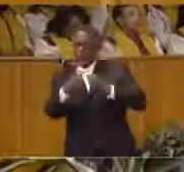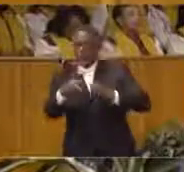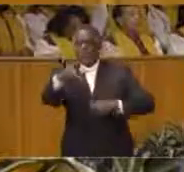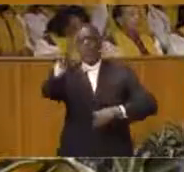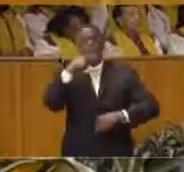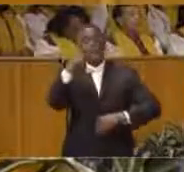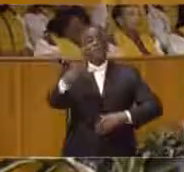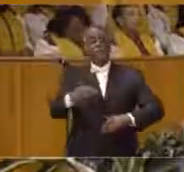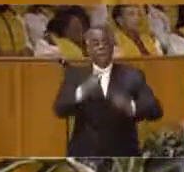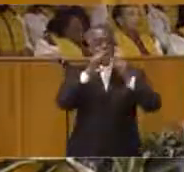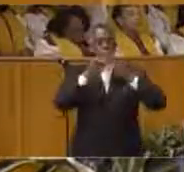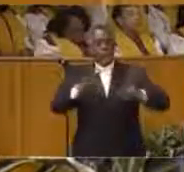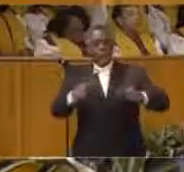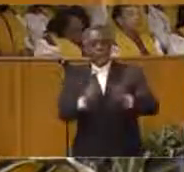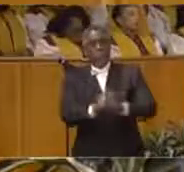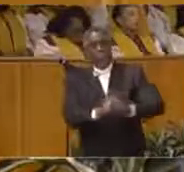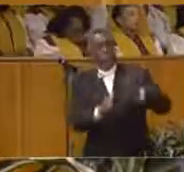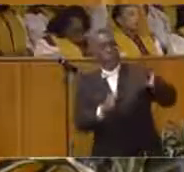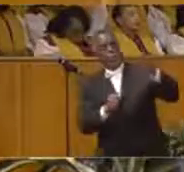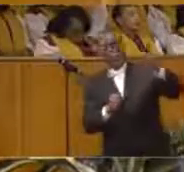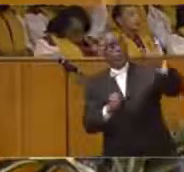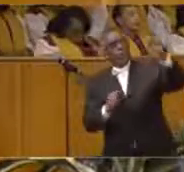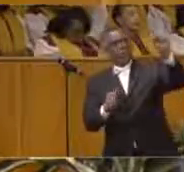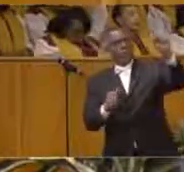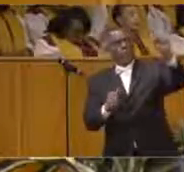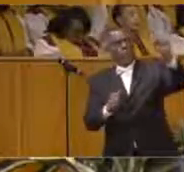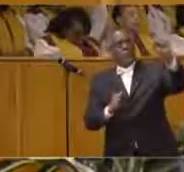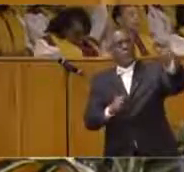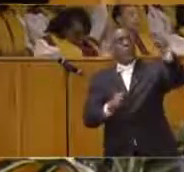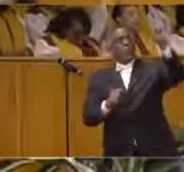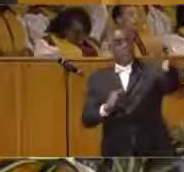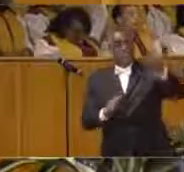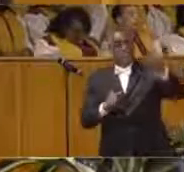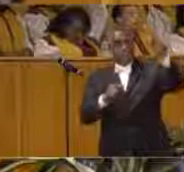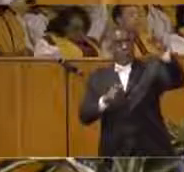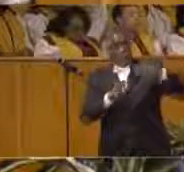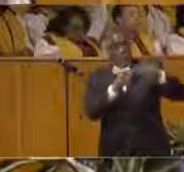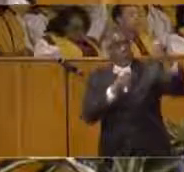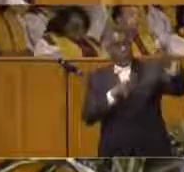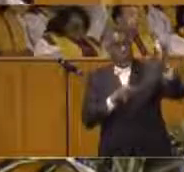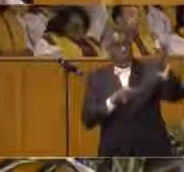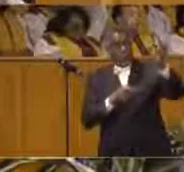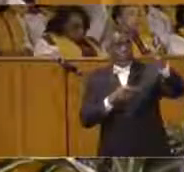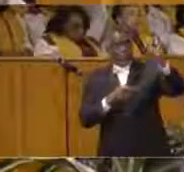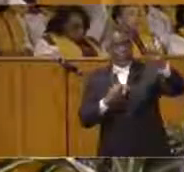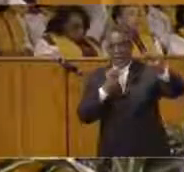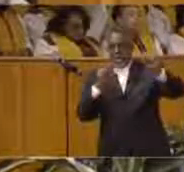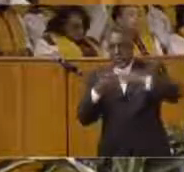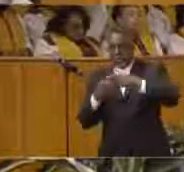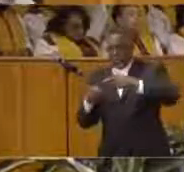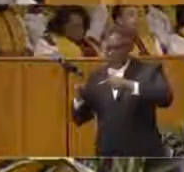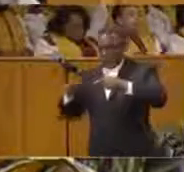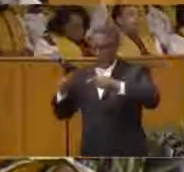said, I bless you with all of this. The tithe should come from all of this, not what's left over.